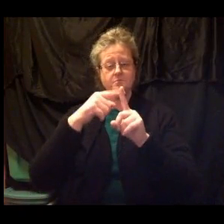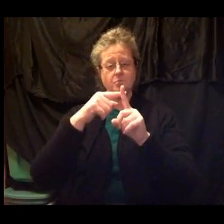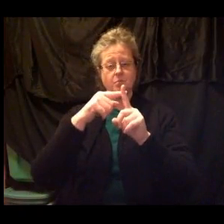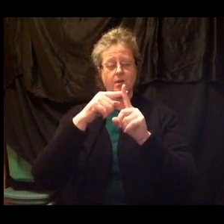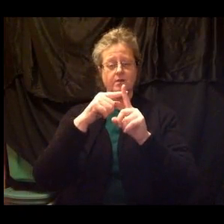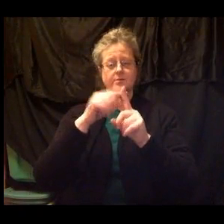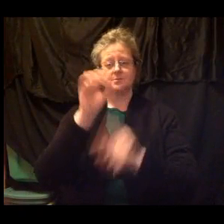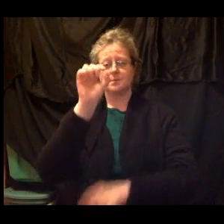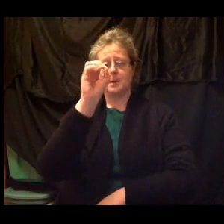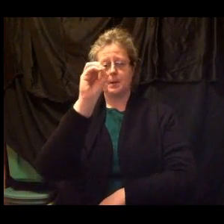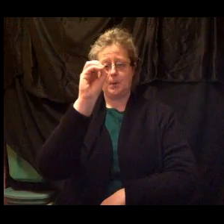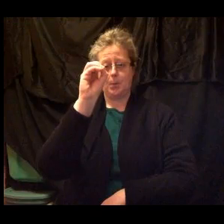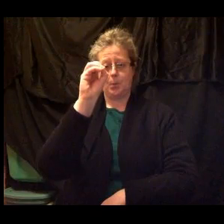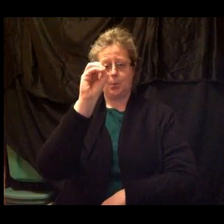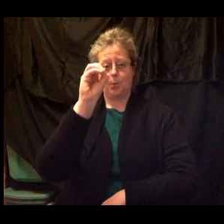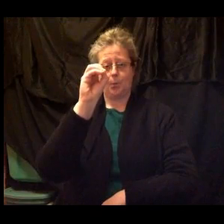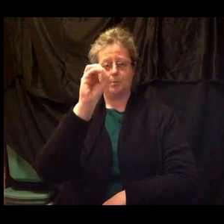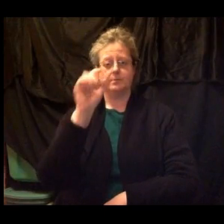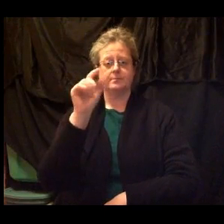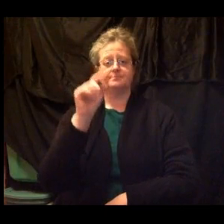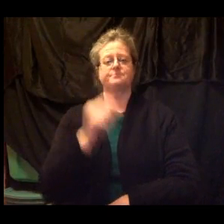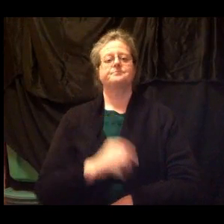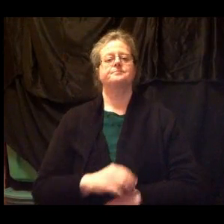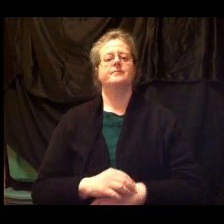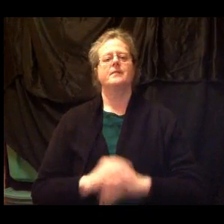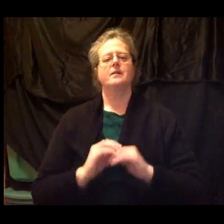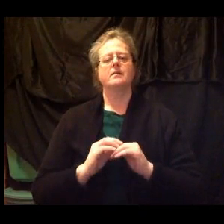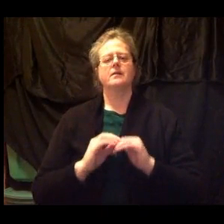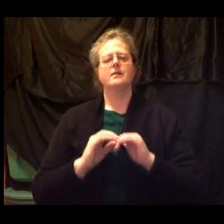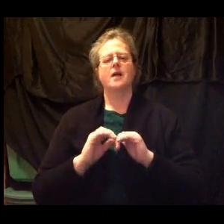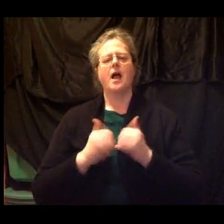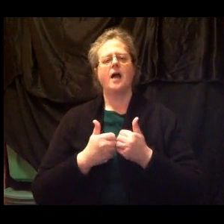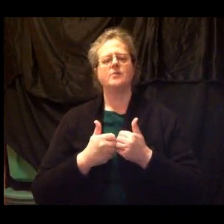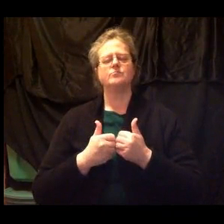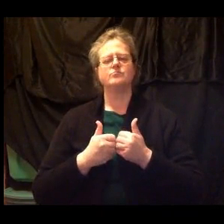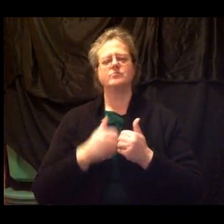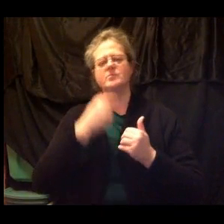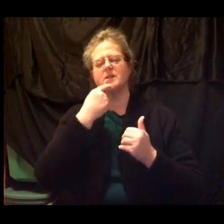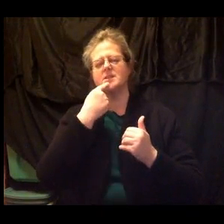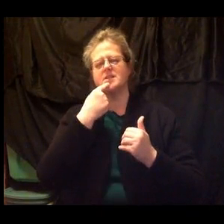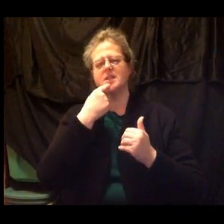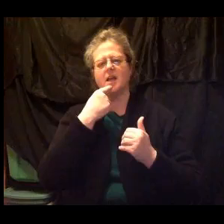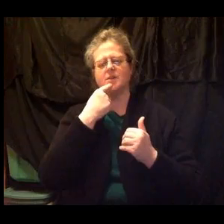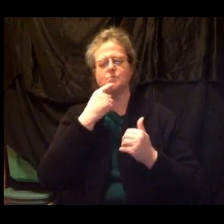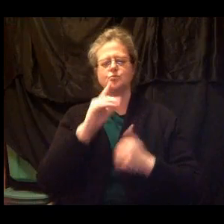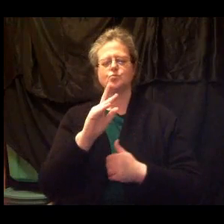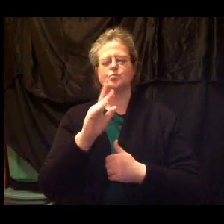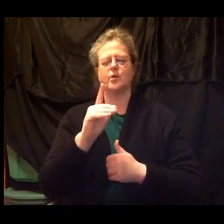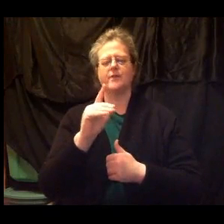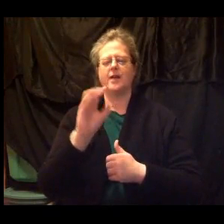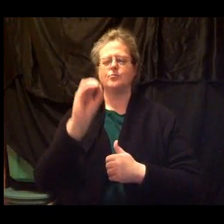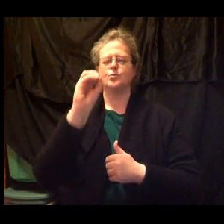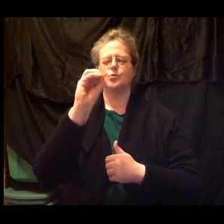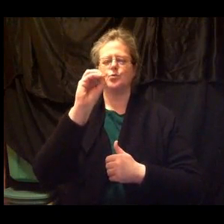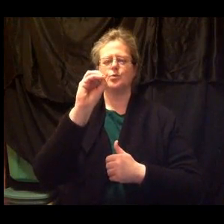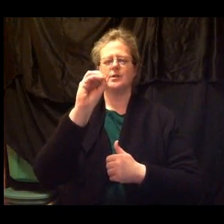So you're suggesting this. How could I emphasize mathematically that that's above 0? What? Put a plus in.